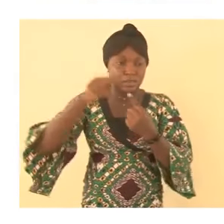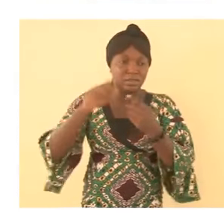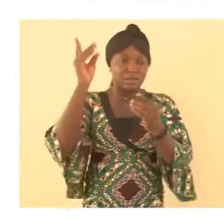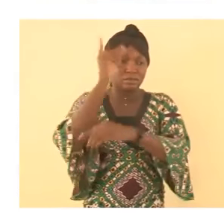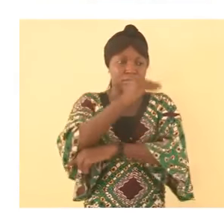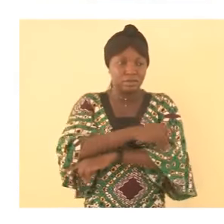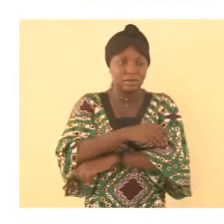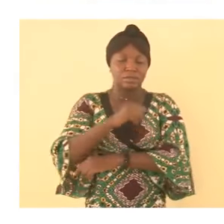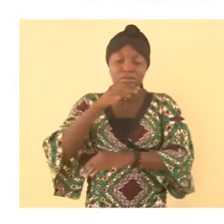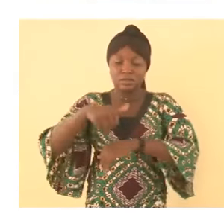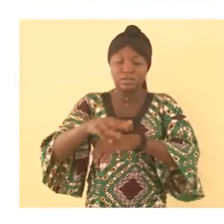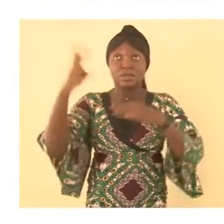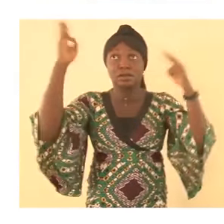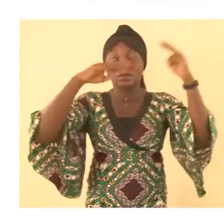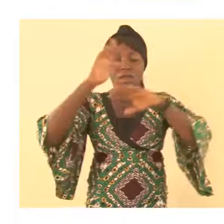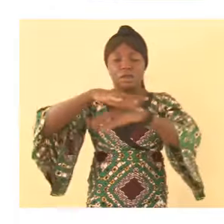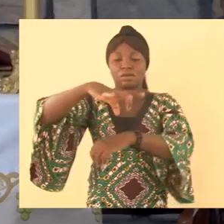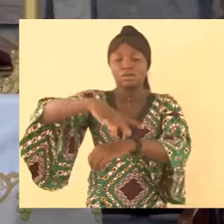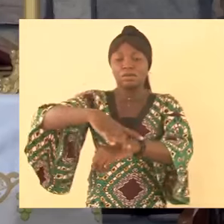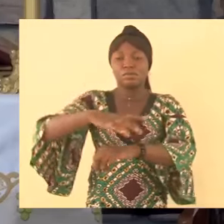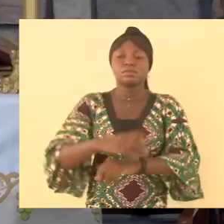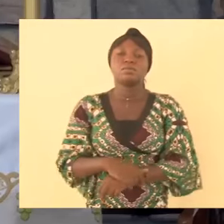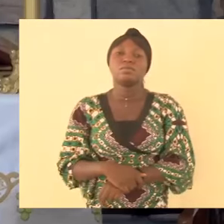the Lord sends rain on it.